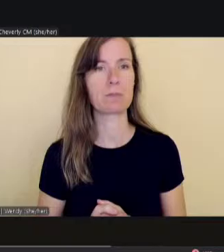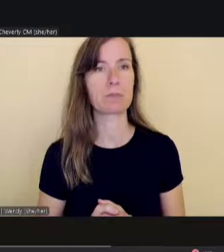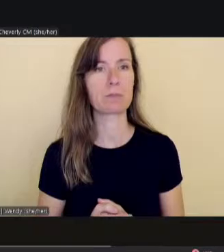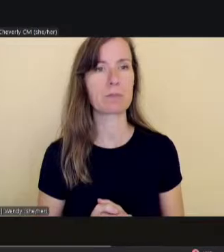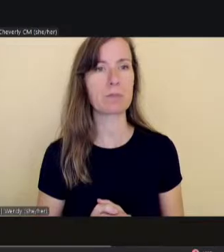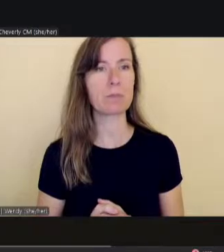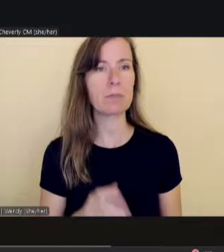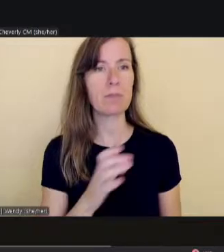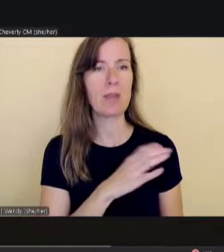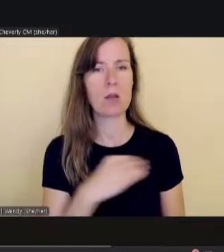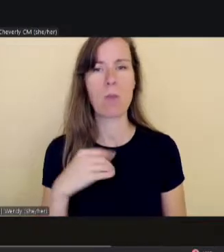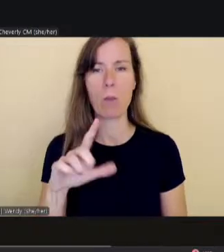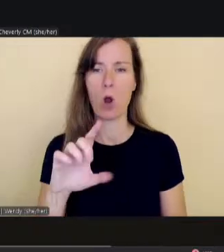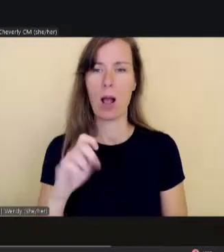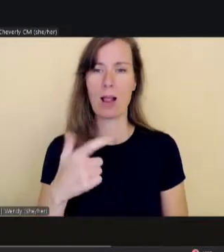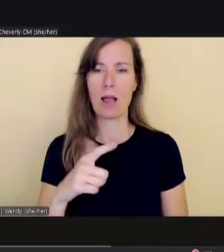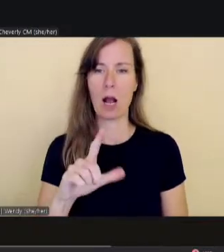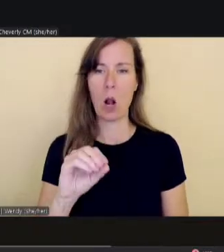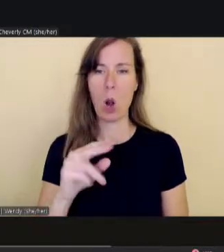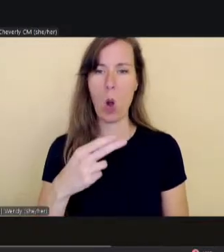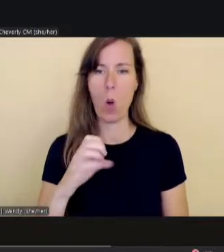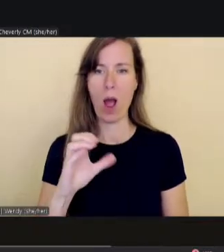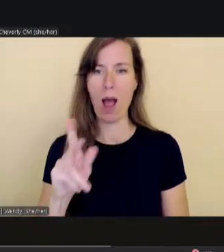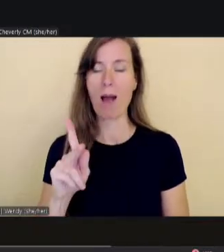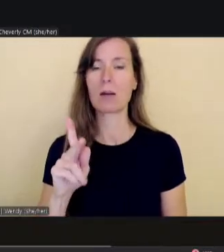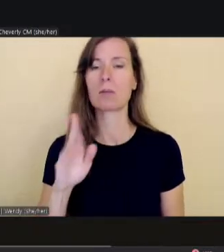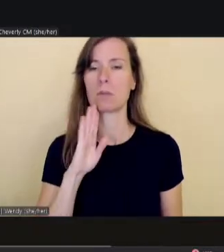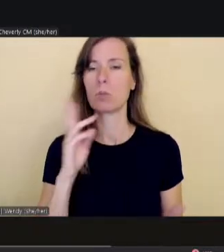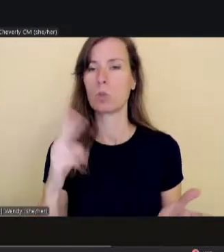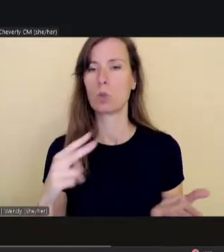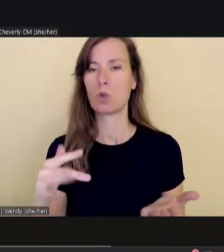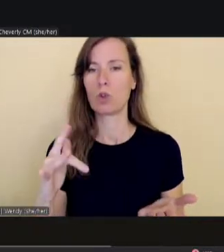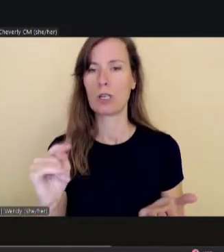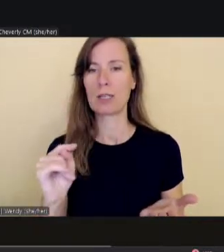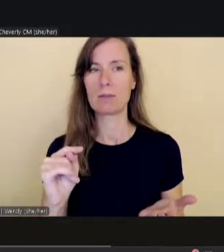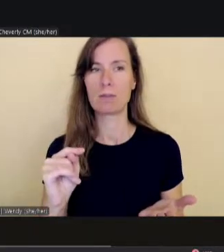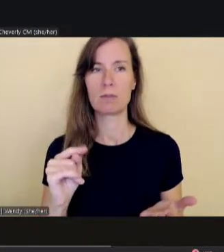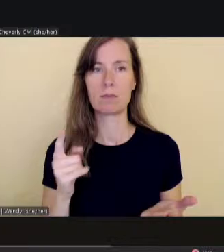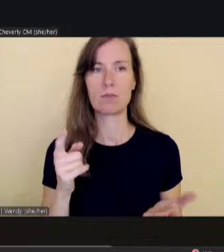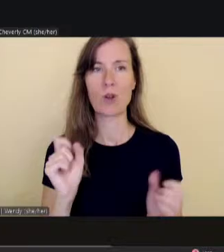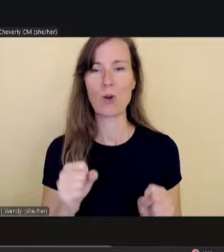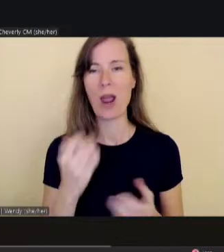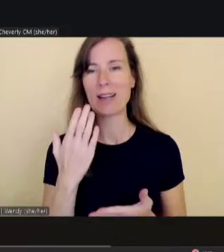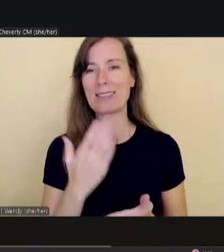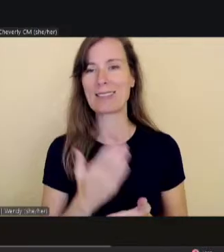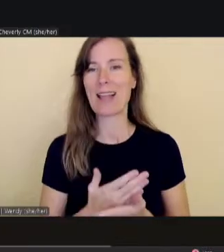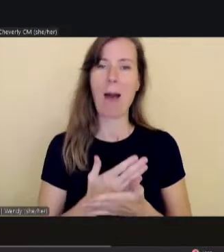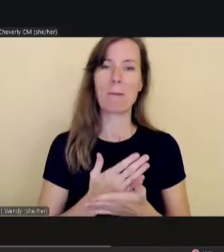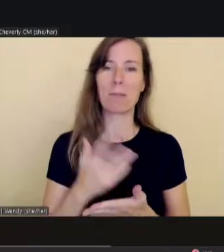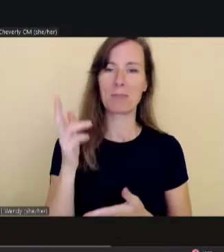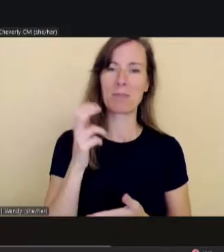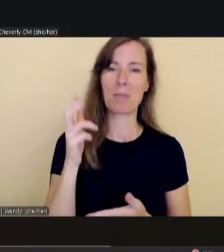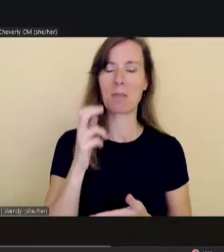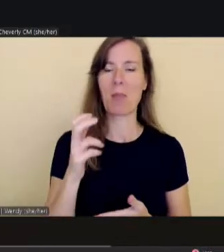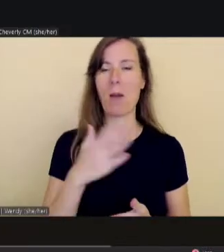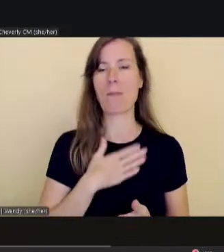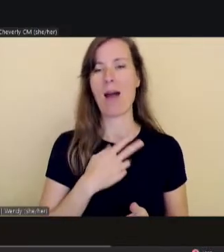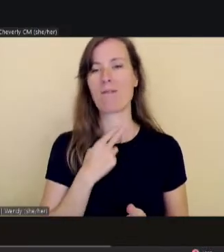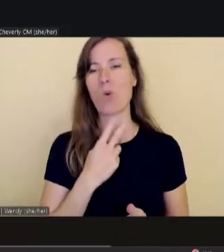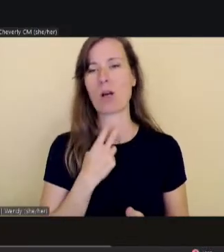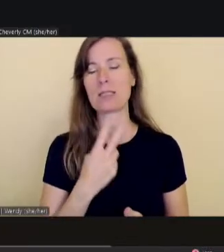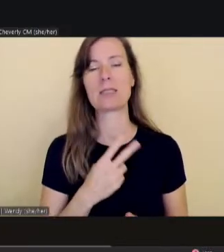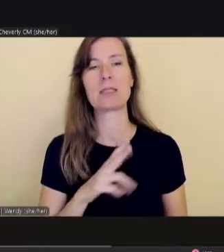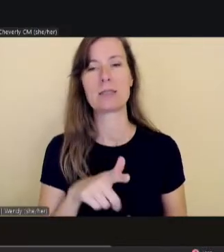Councilmember LeGloahec has generously agreed to read this so that you can stop hearing my voice. Go ahead.